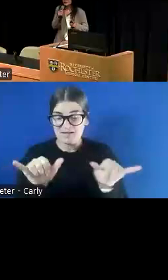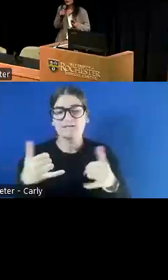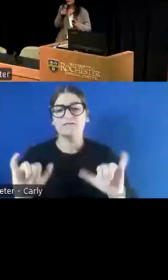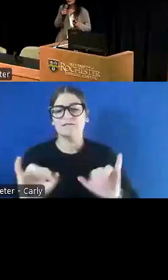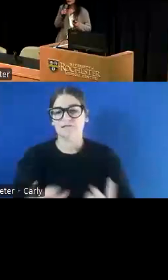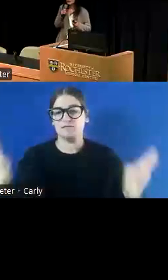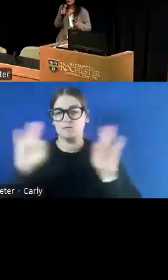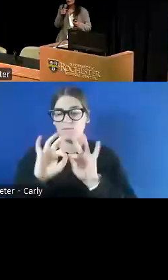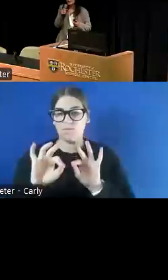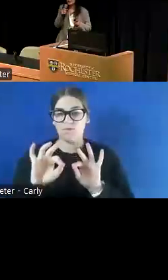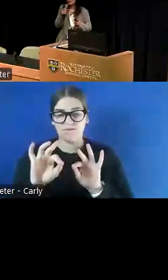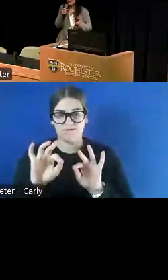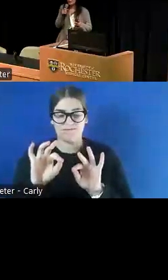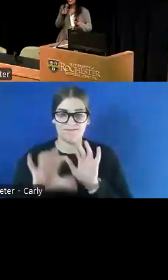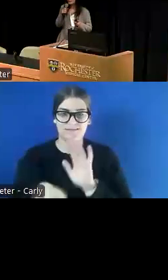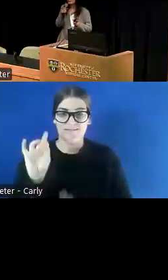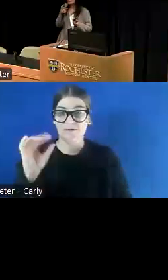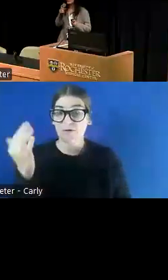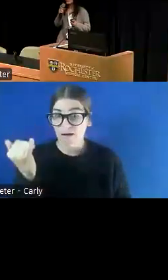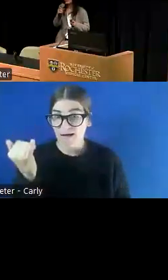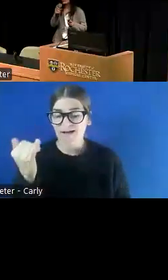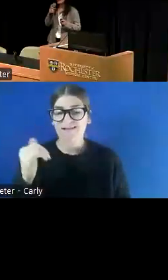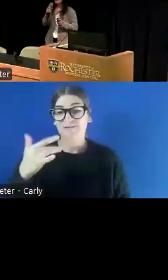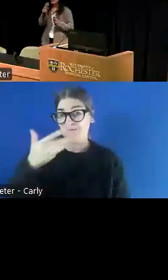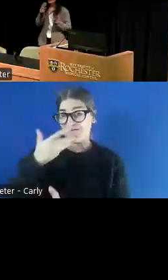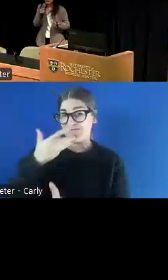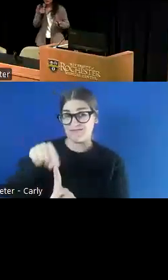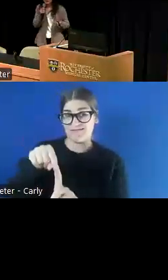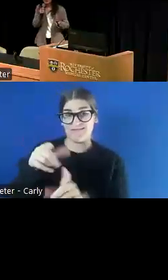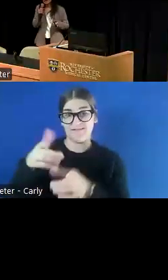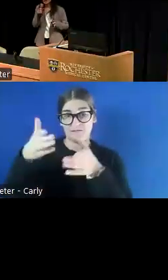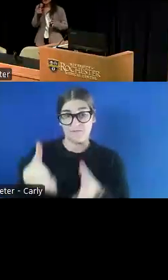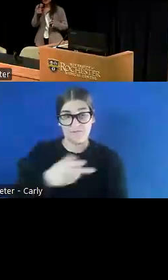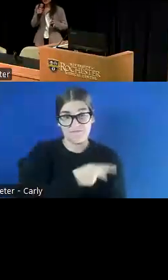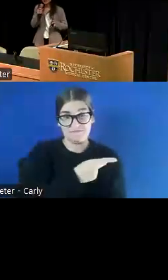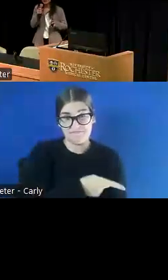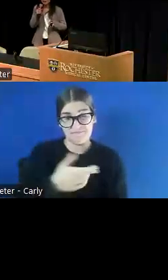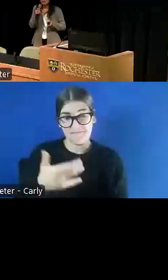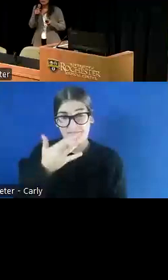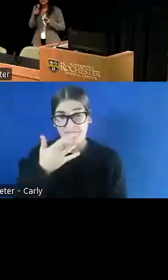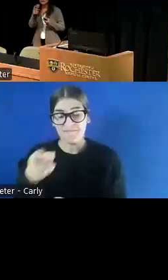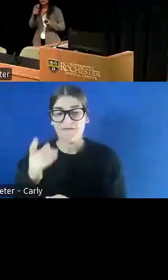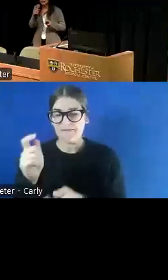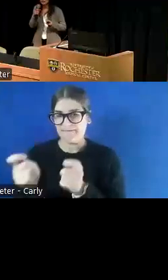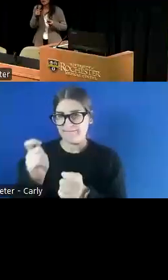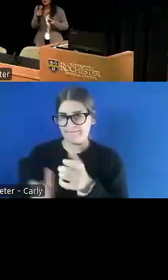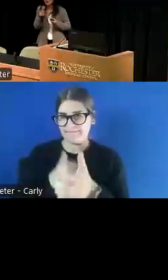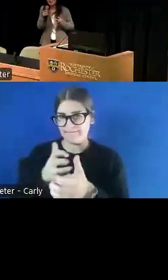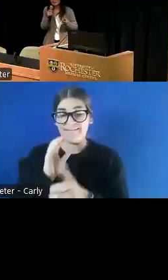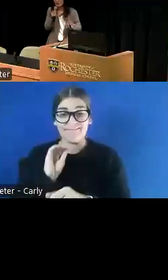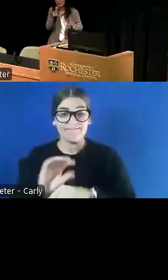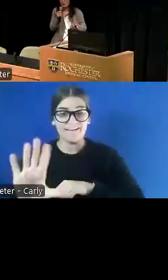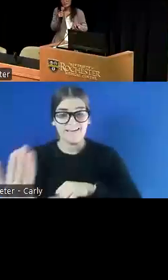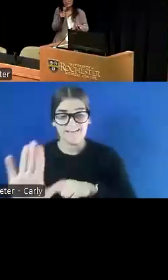important finding because the preference that the patients can have can really affect the way that they